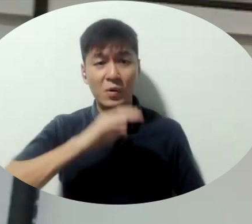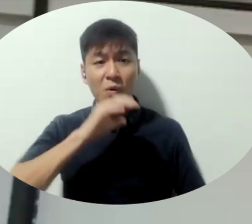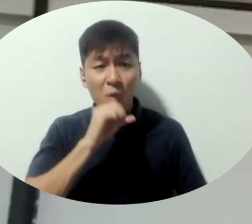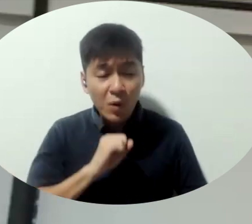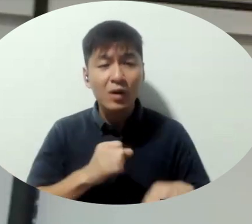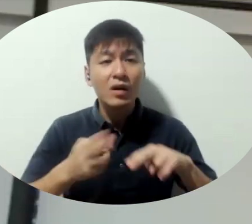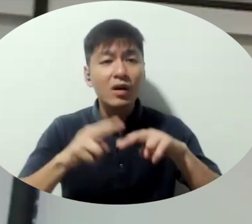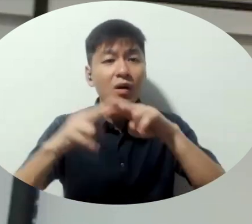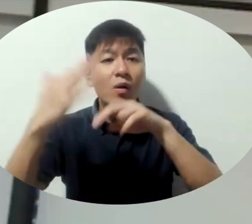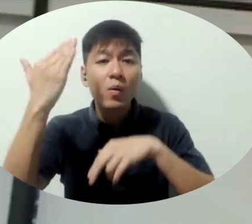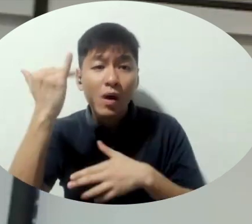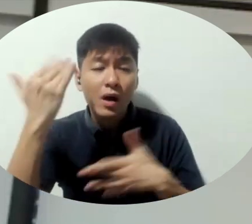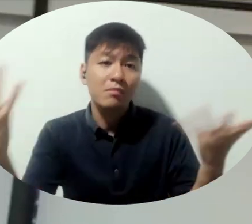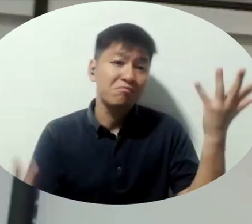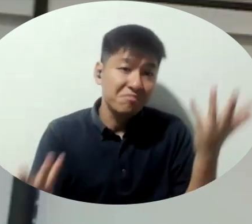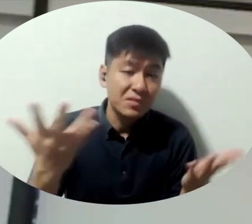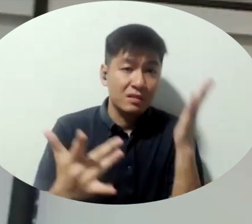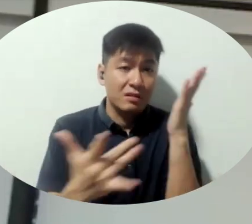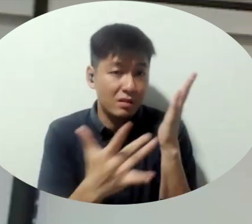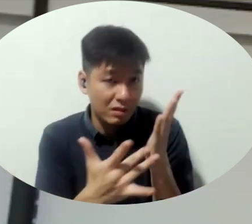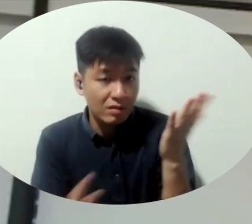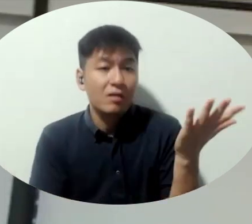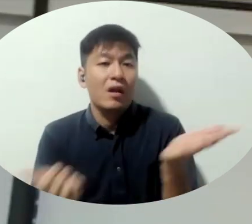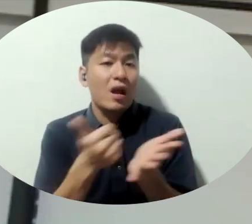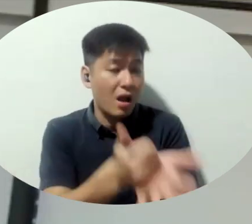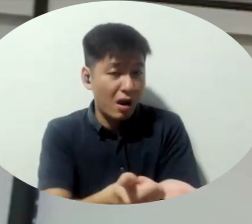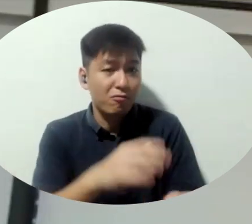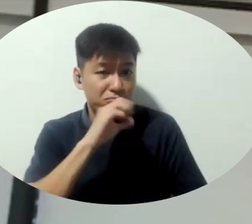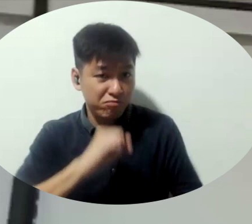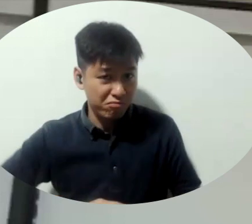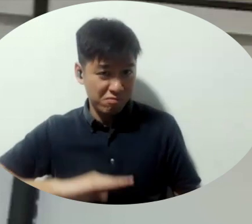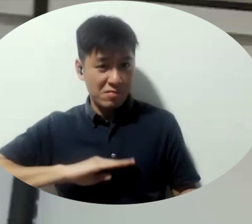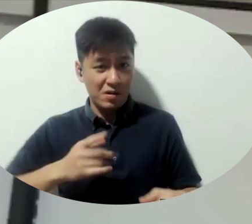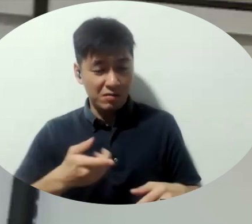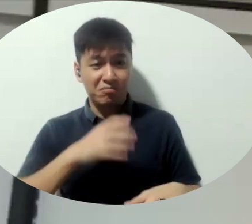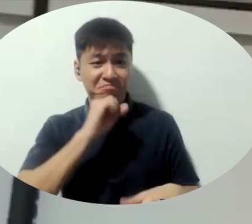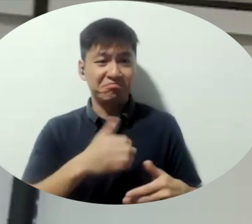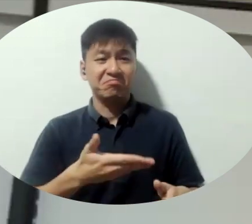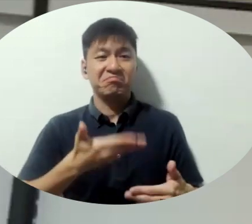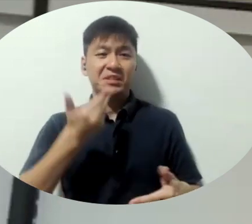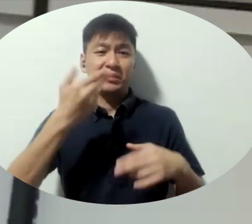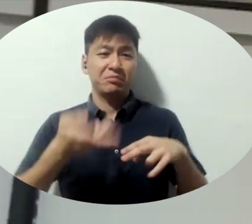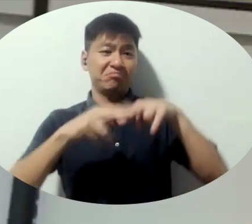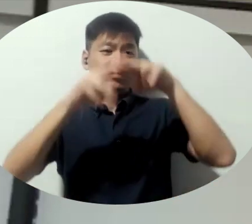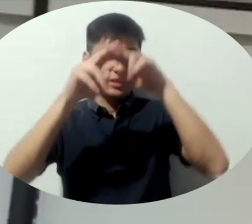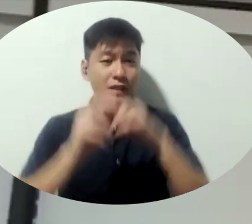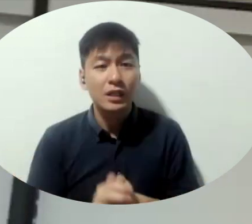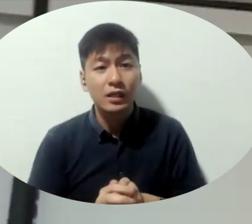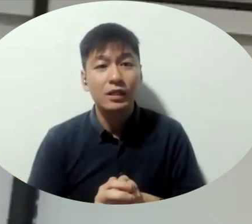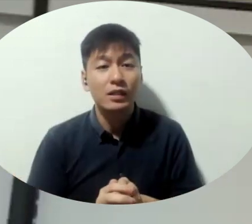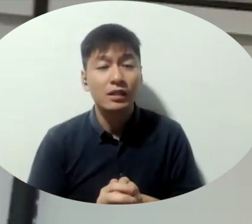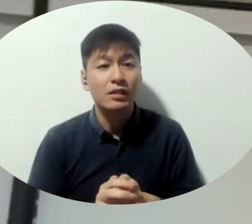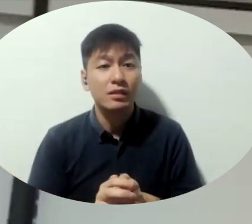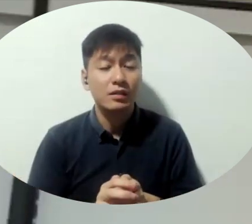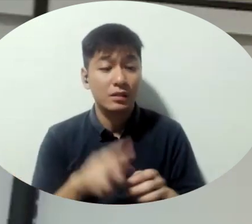dementia the rate of it was going to accelerate. So that the nations needed to